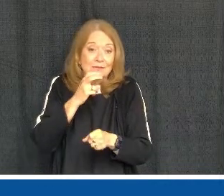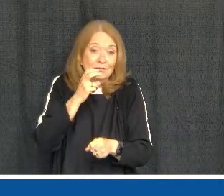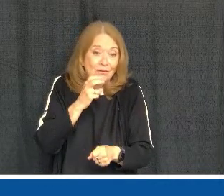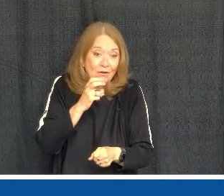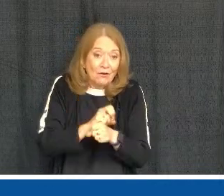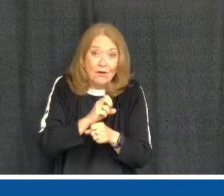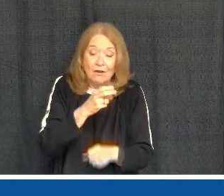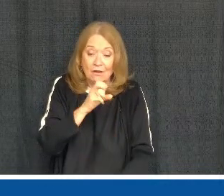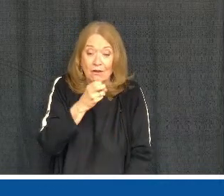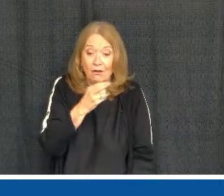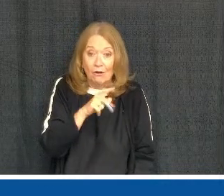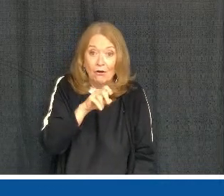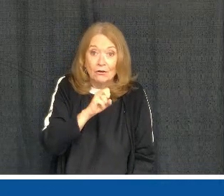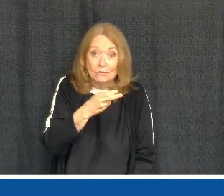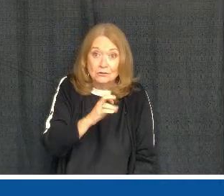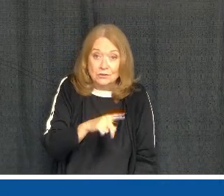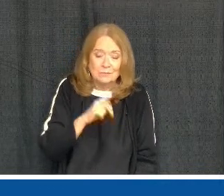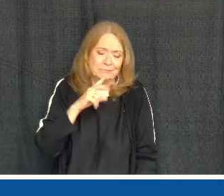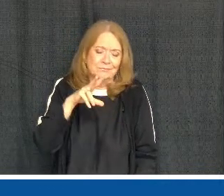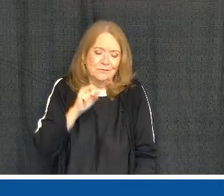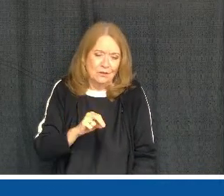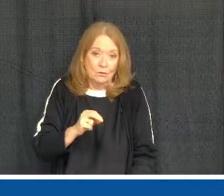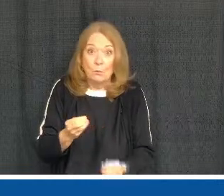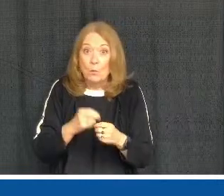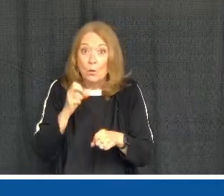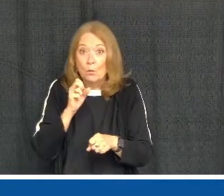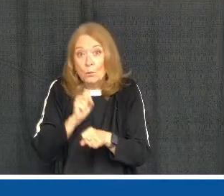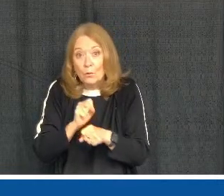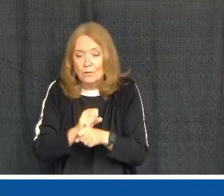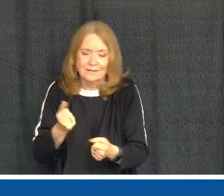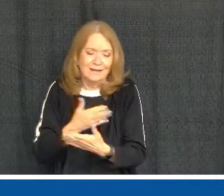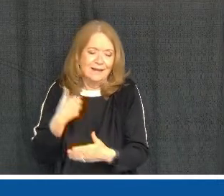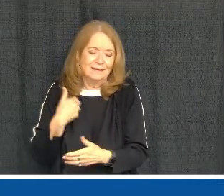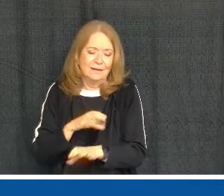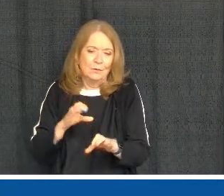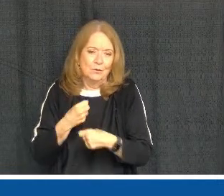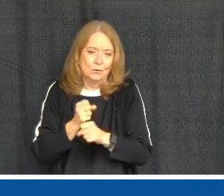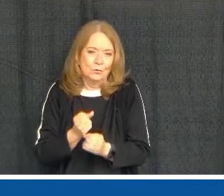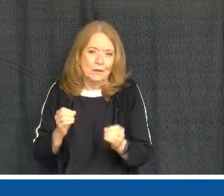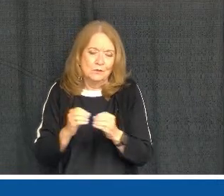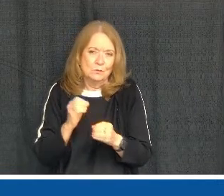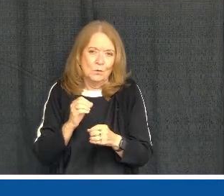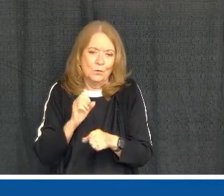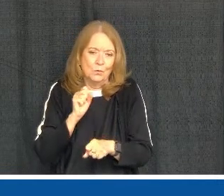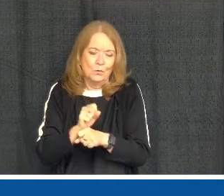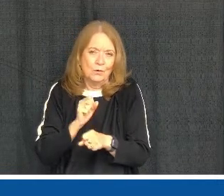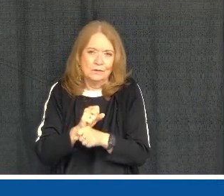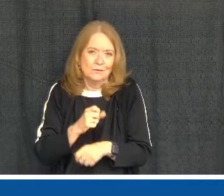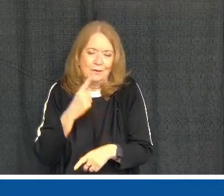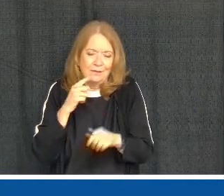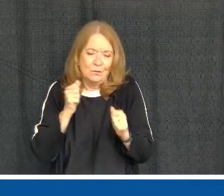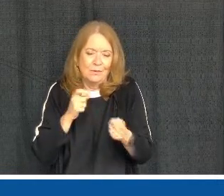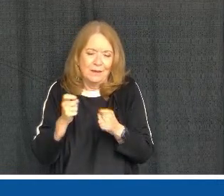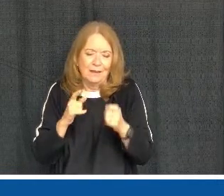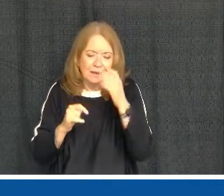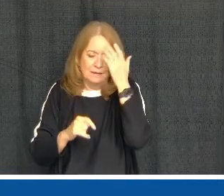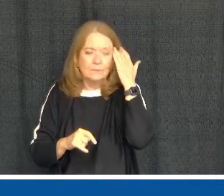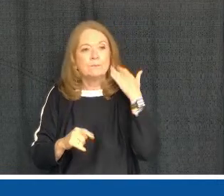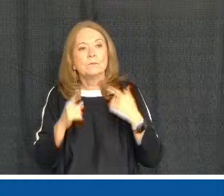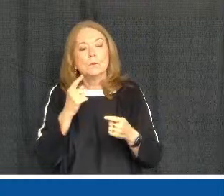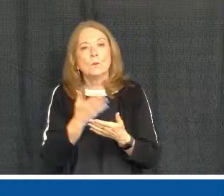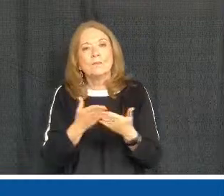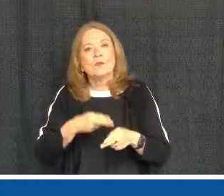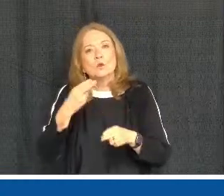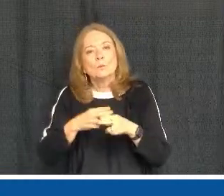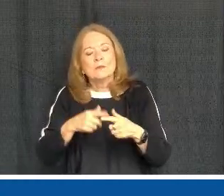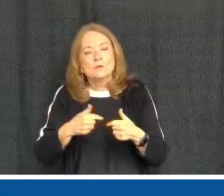not a hardship. Is it more work? Anything we do creates a little more work. So I don't see it being a hardship. Well, I know one of the things you had mentioned to